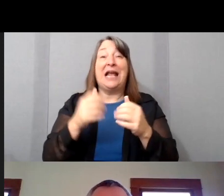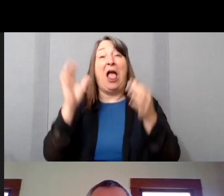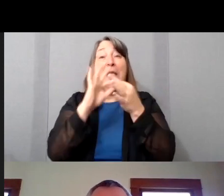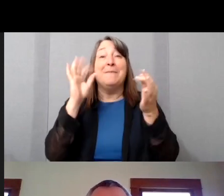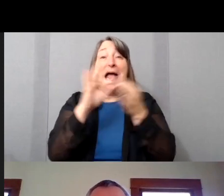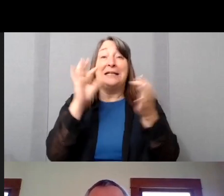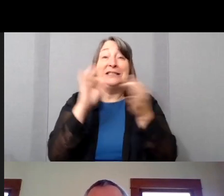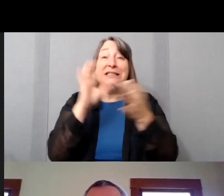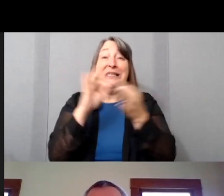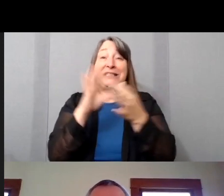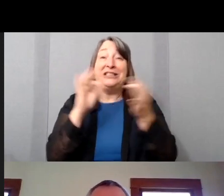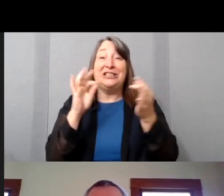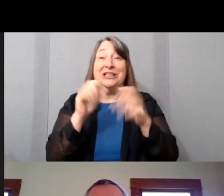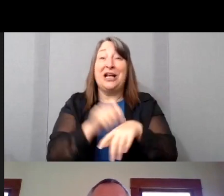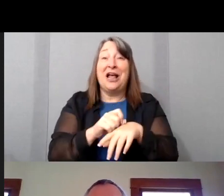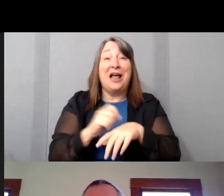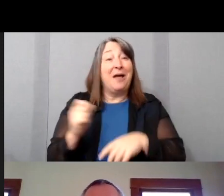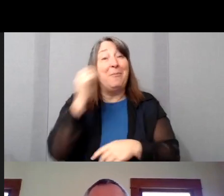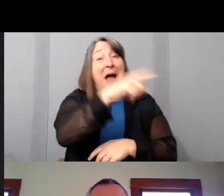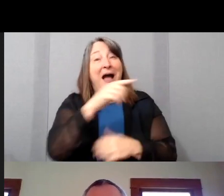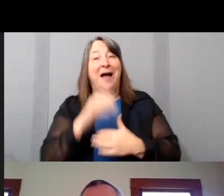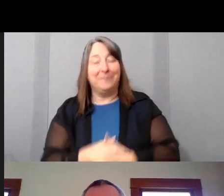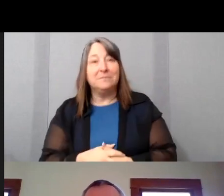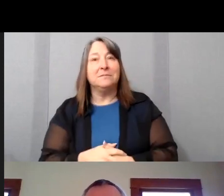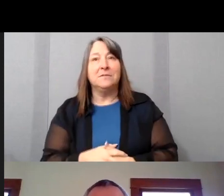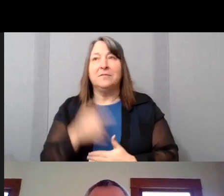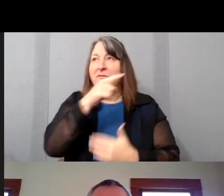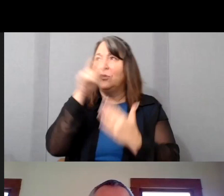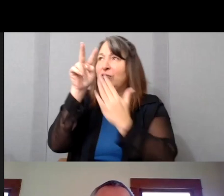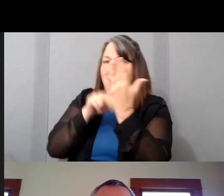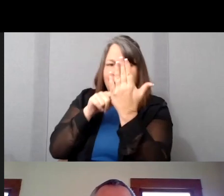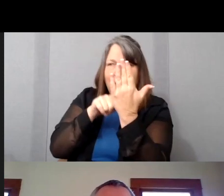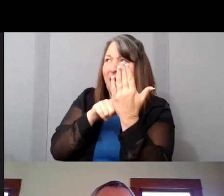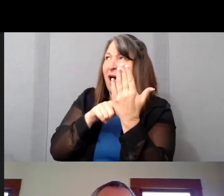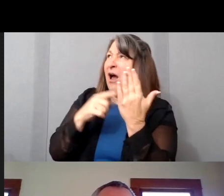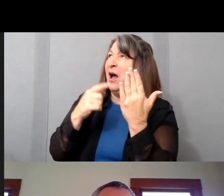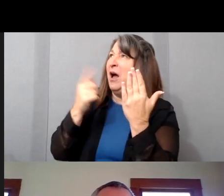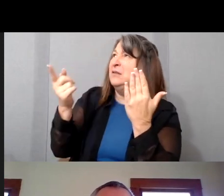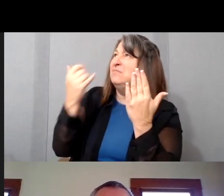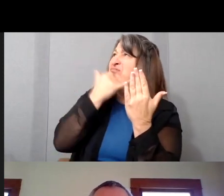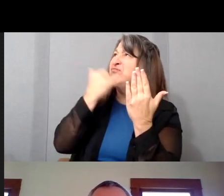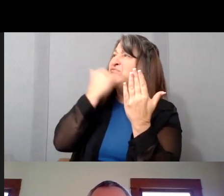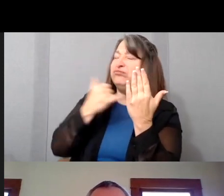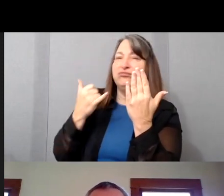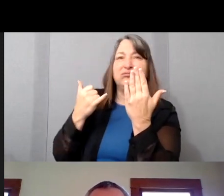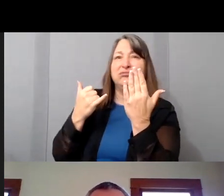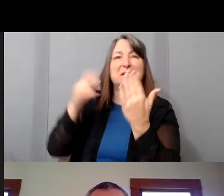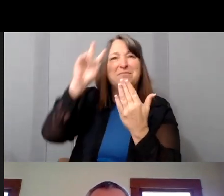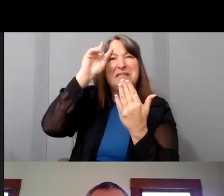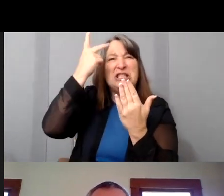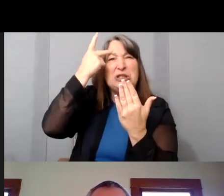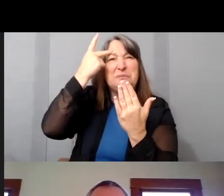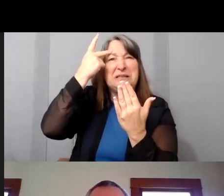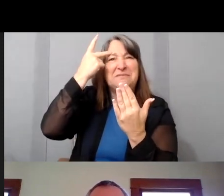misinterpreted by the mentee, and then you got to kind of walk back and make sure that you didn't anger them. Those types of problems are